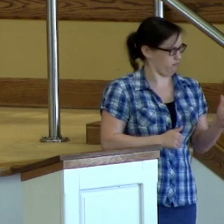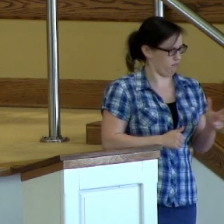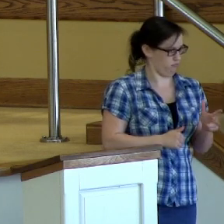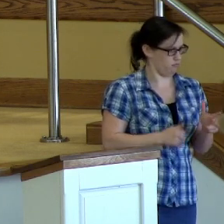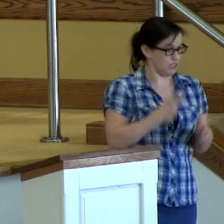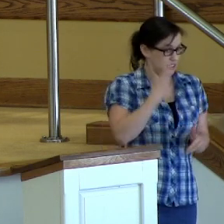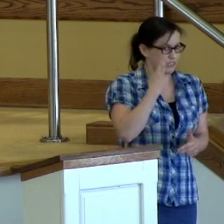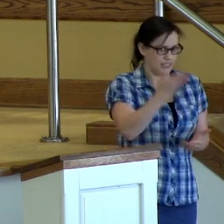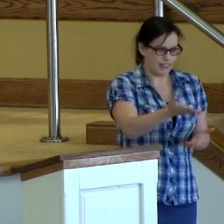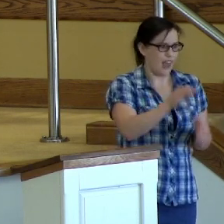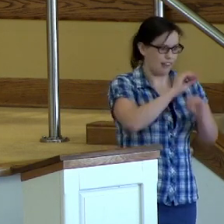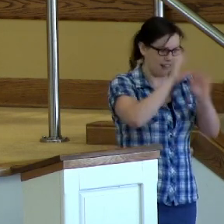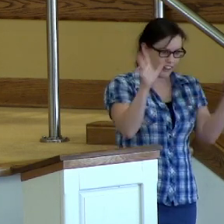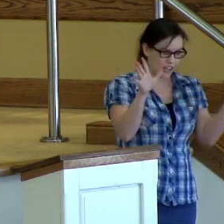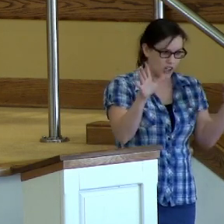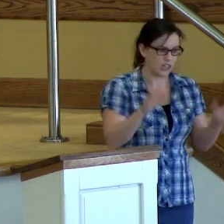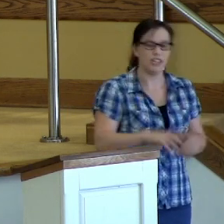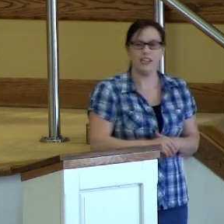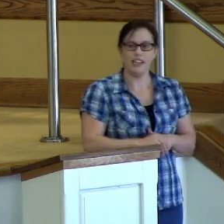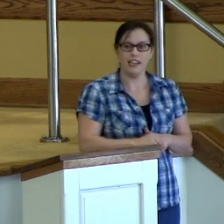on.